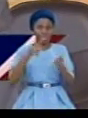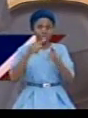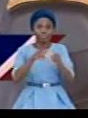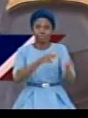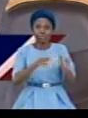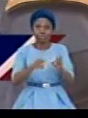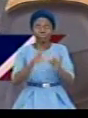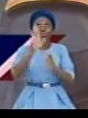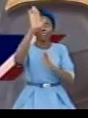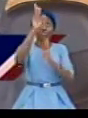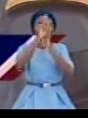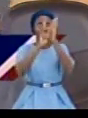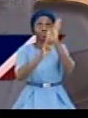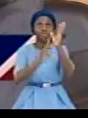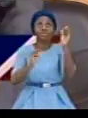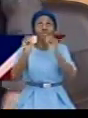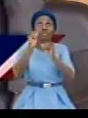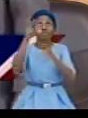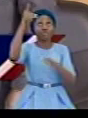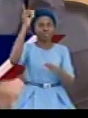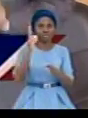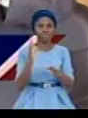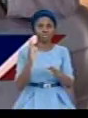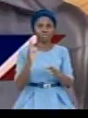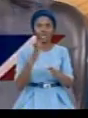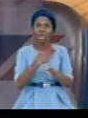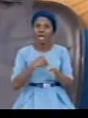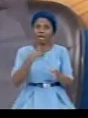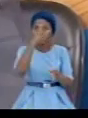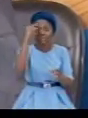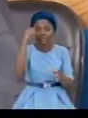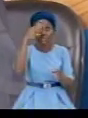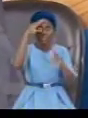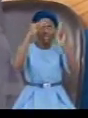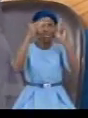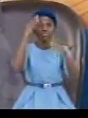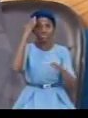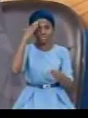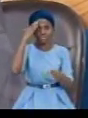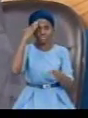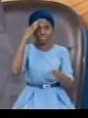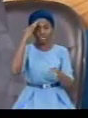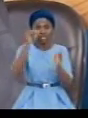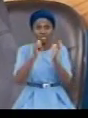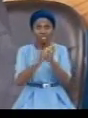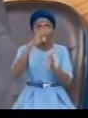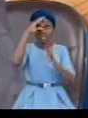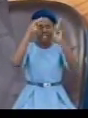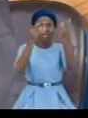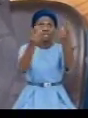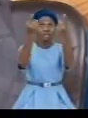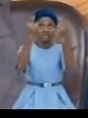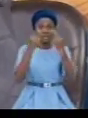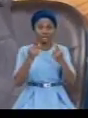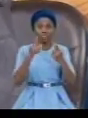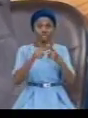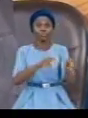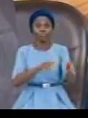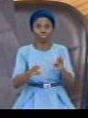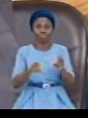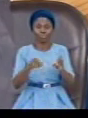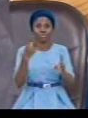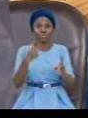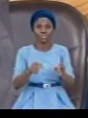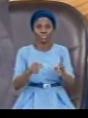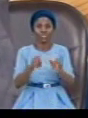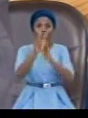O God. And because he knew, he came to do the will of God. And